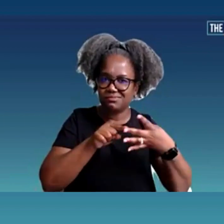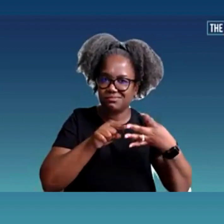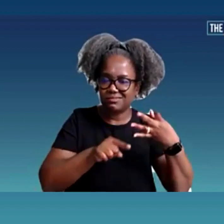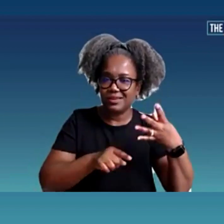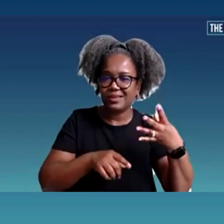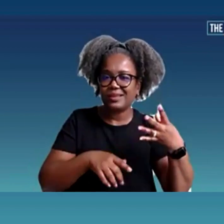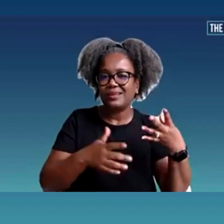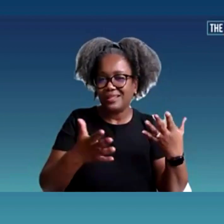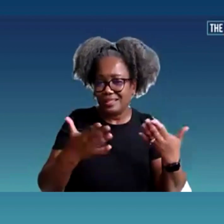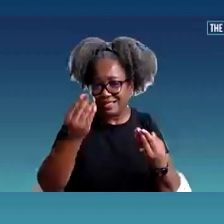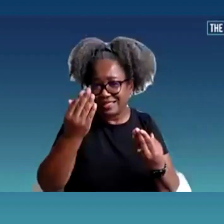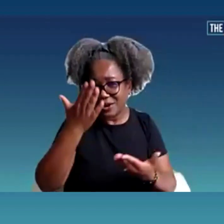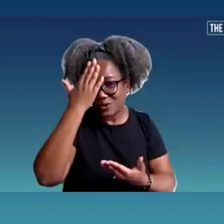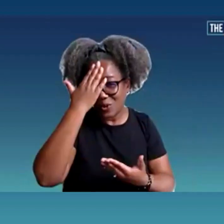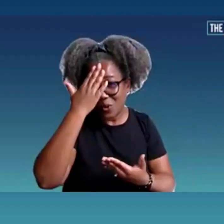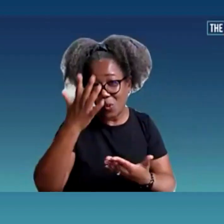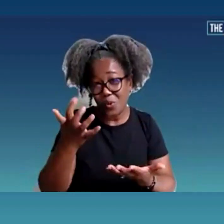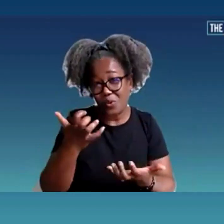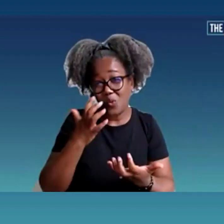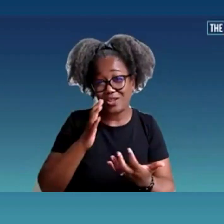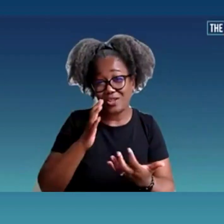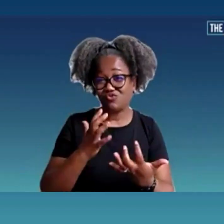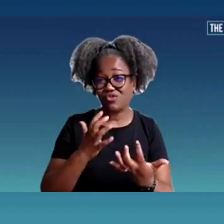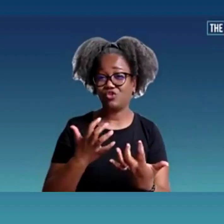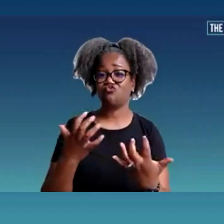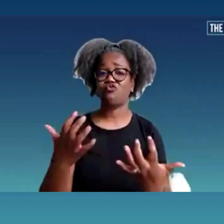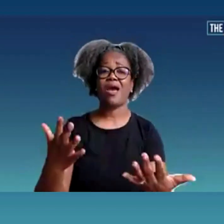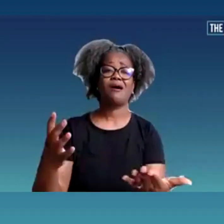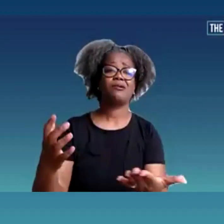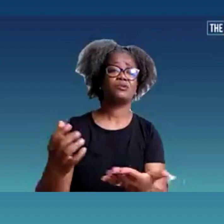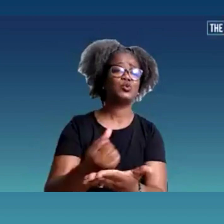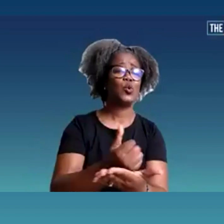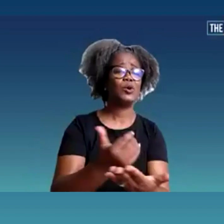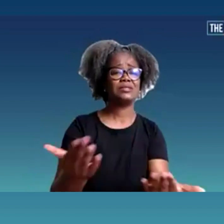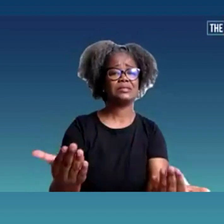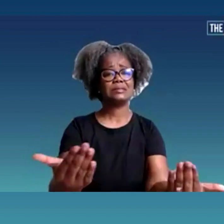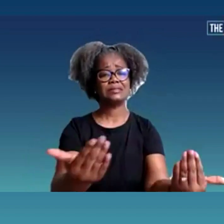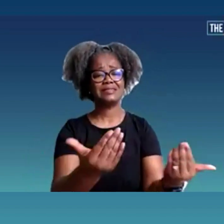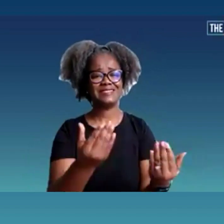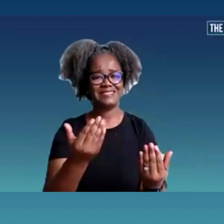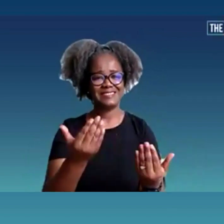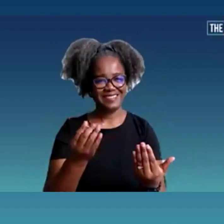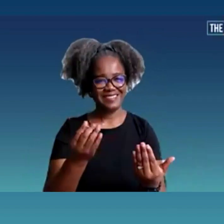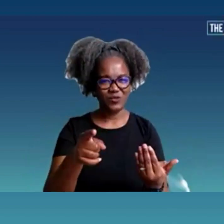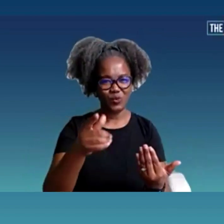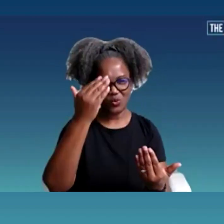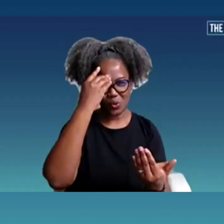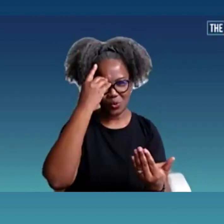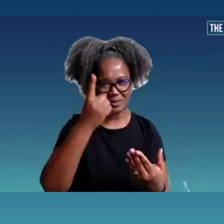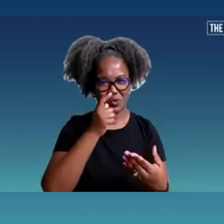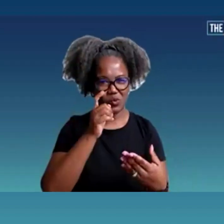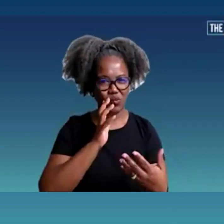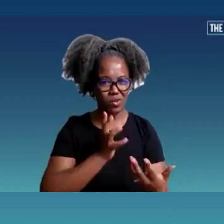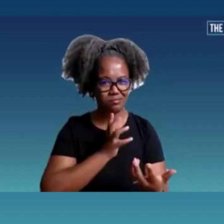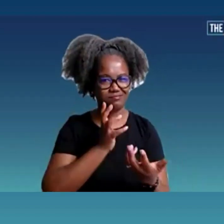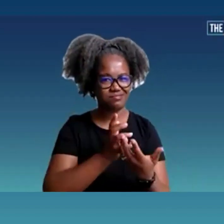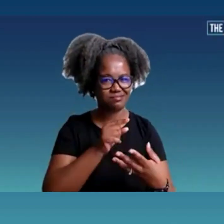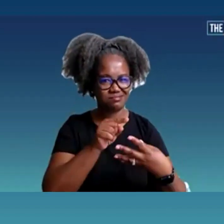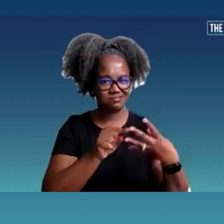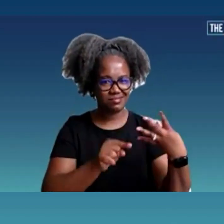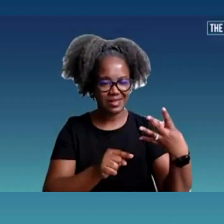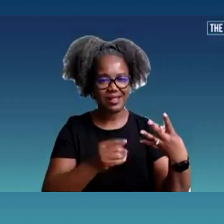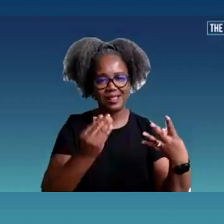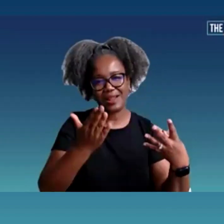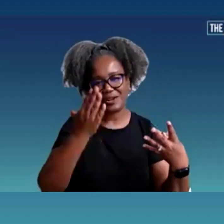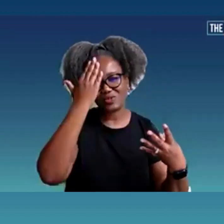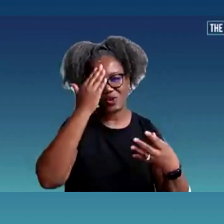for this, and this is how we got the great group of people that we have today. So make sure you click that link. And we'll hope that you stay connected with The Intersection.